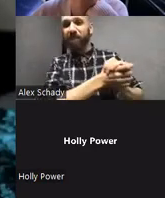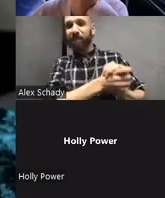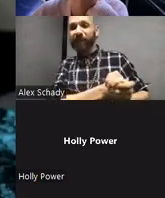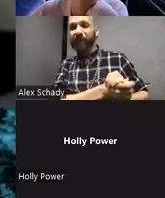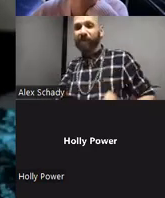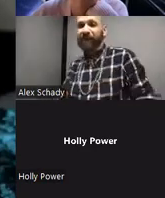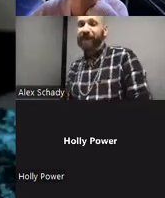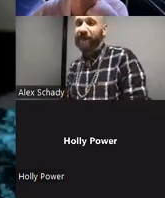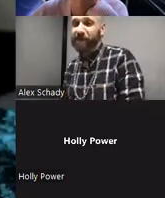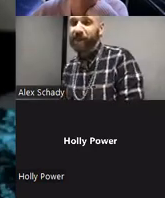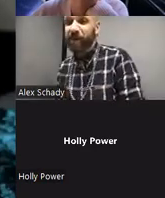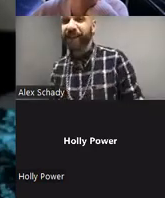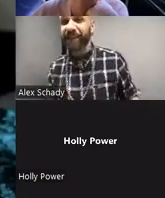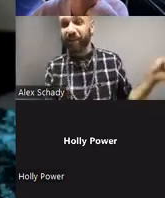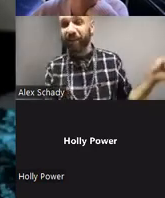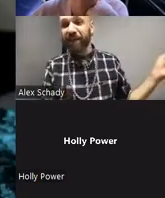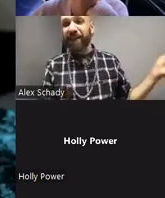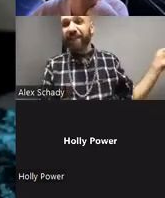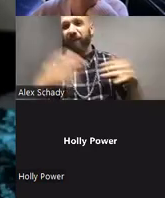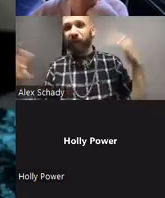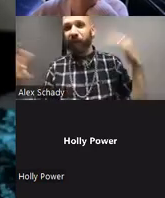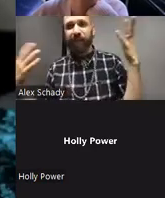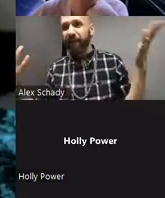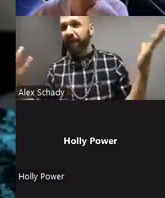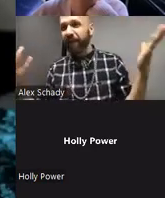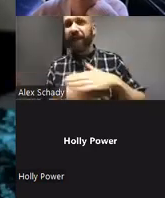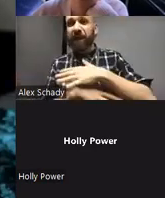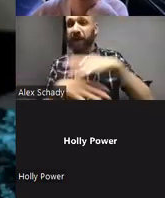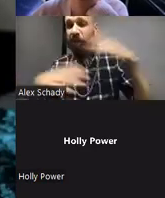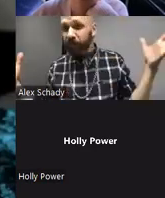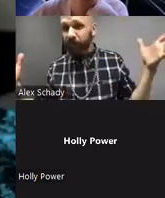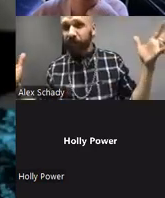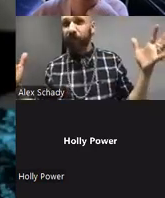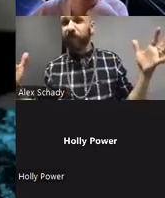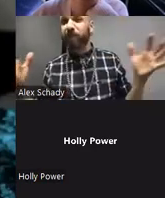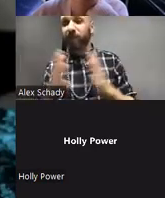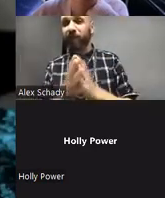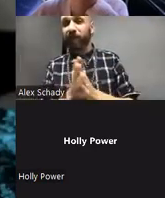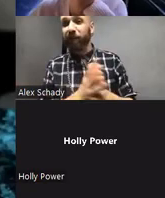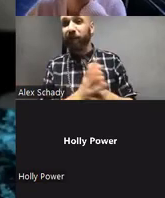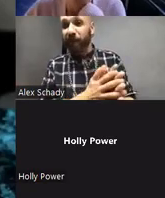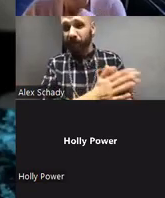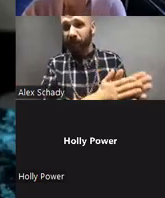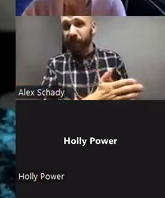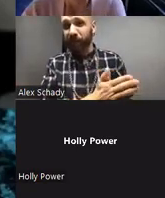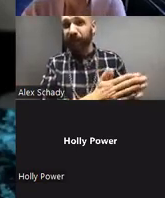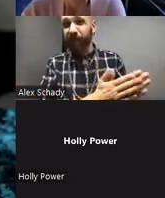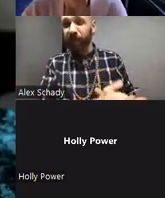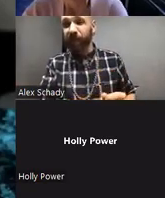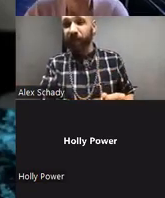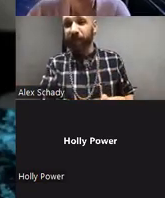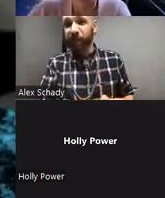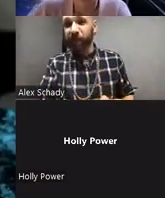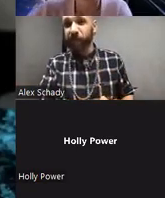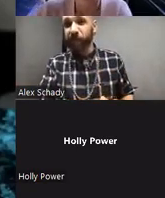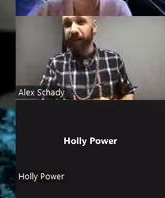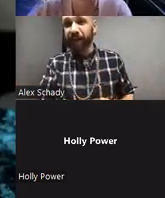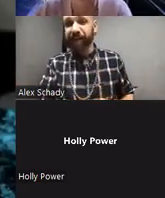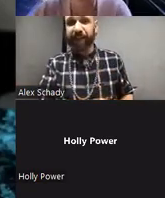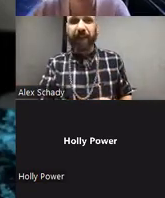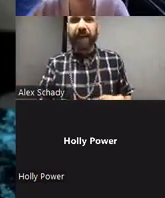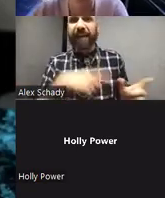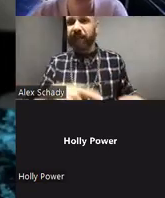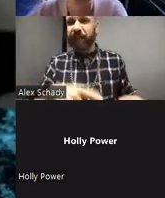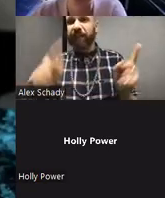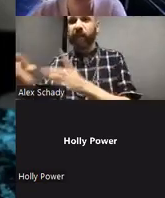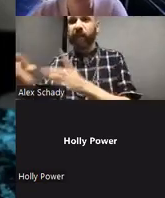So we've secured that. And so that'd be great to sort of see all that work together, because the amount of work that was produced over a very, very short period of time was really quite incredible.